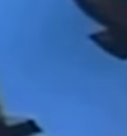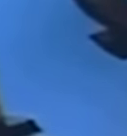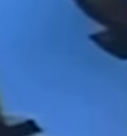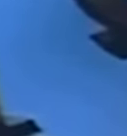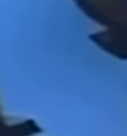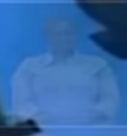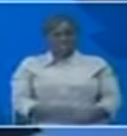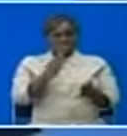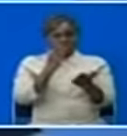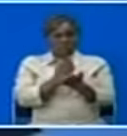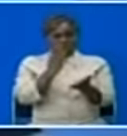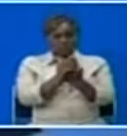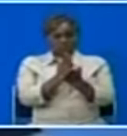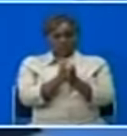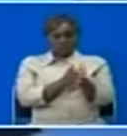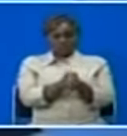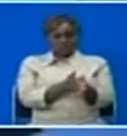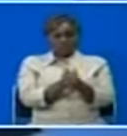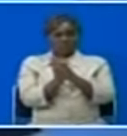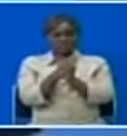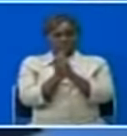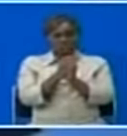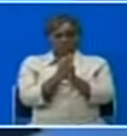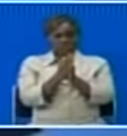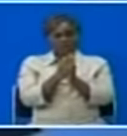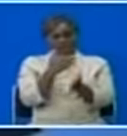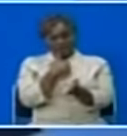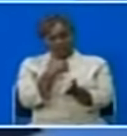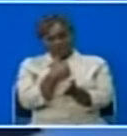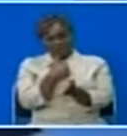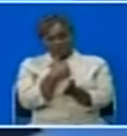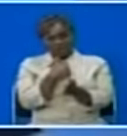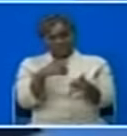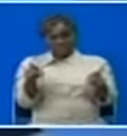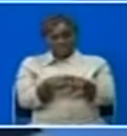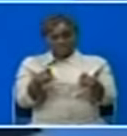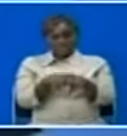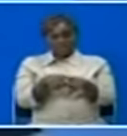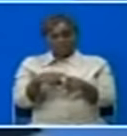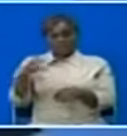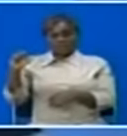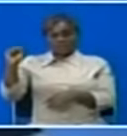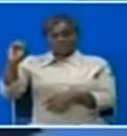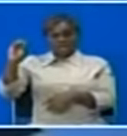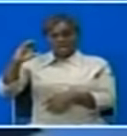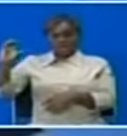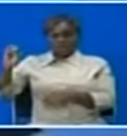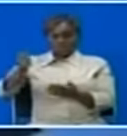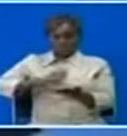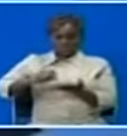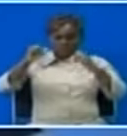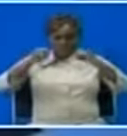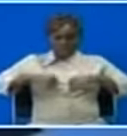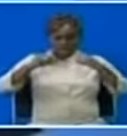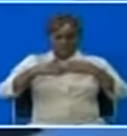did quite an inspiring story there by Ashley Missouri. Harambee Sacco Society have signed an assets financing deal with